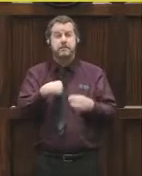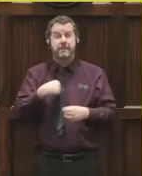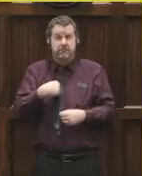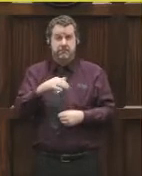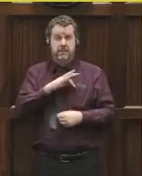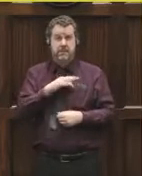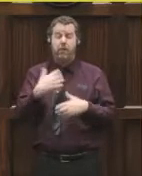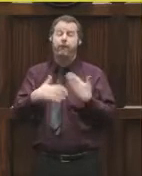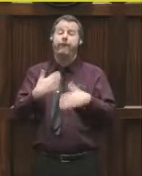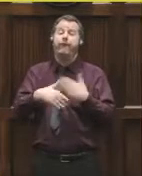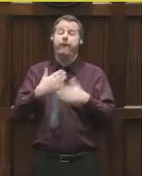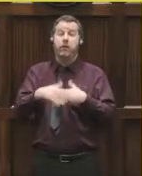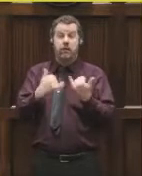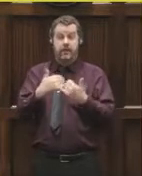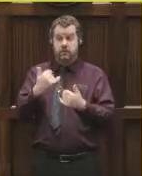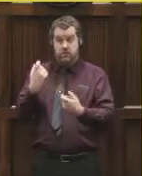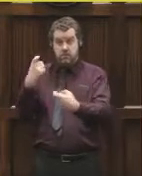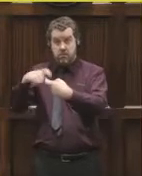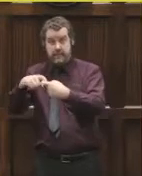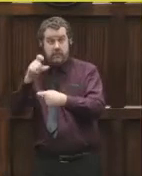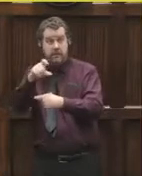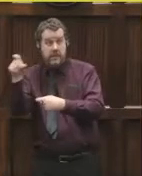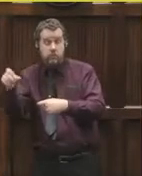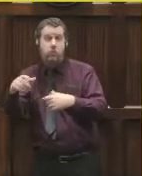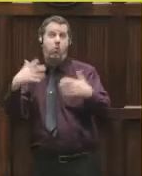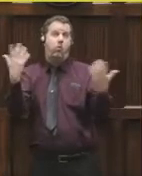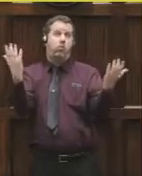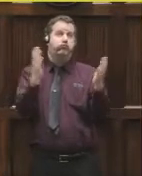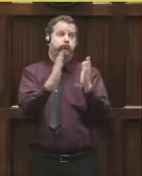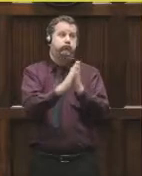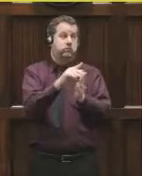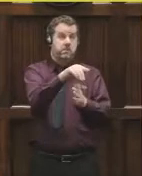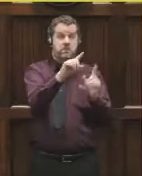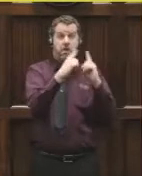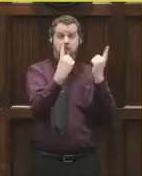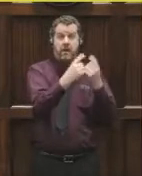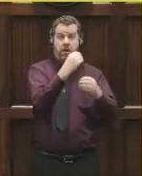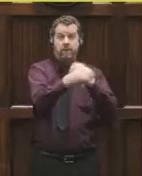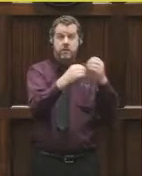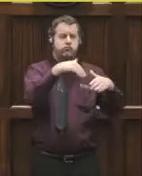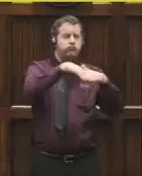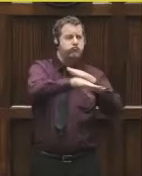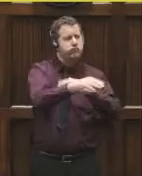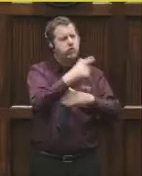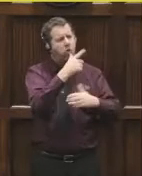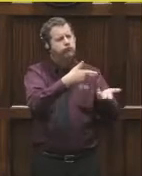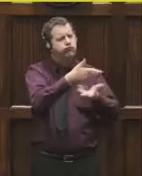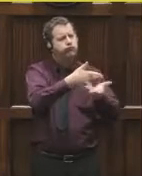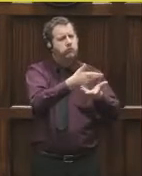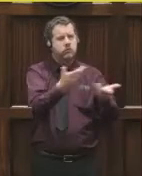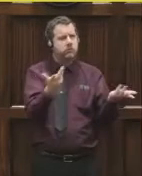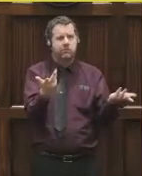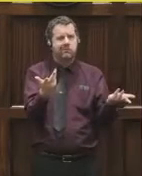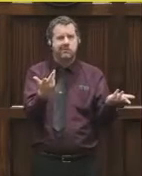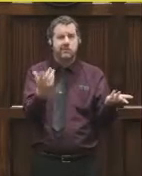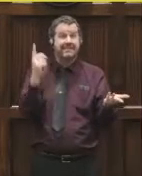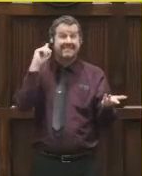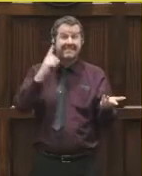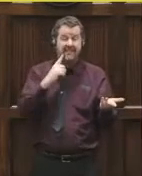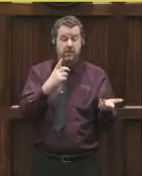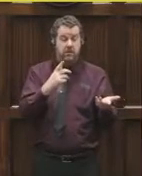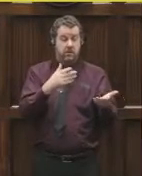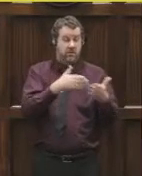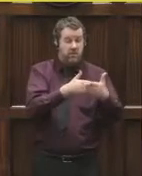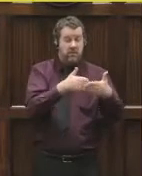as contacting a local authority or a departmental office, become increasingly frustrating for those